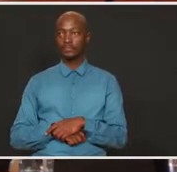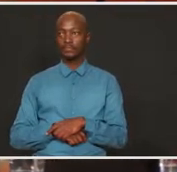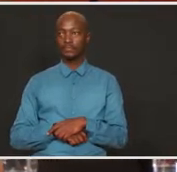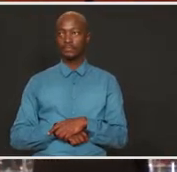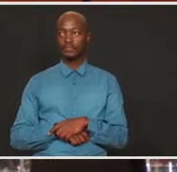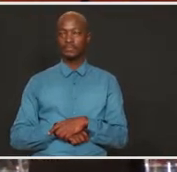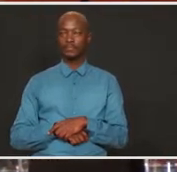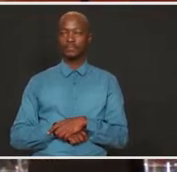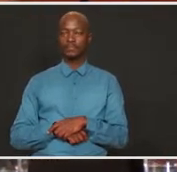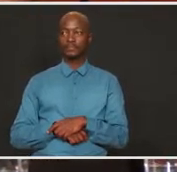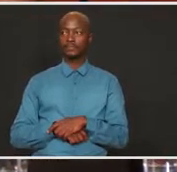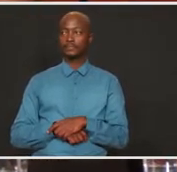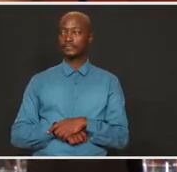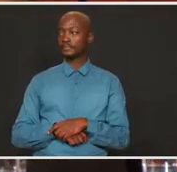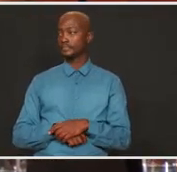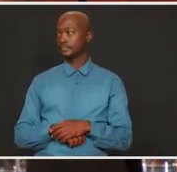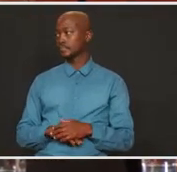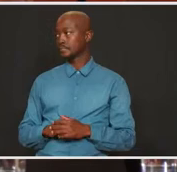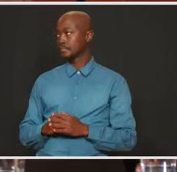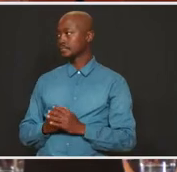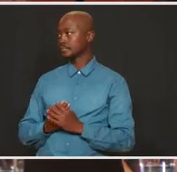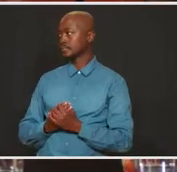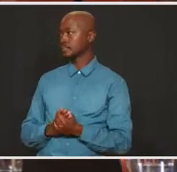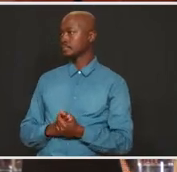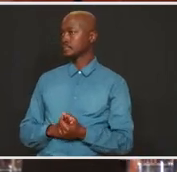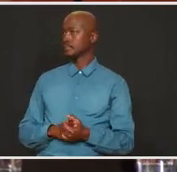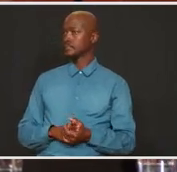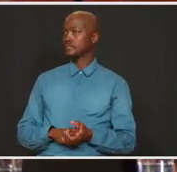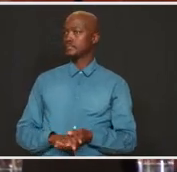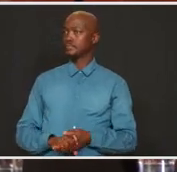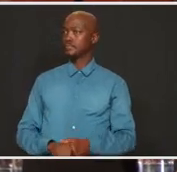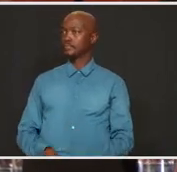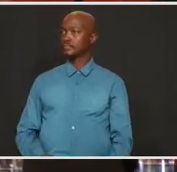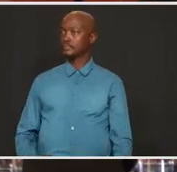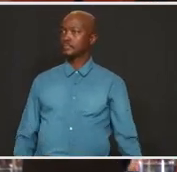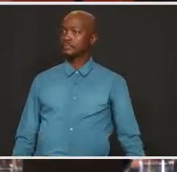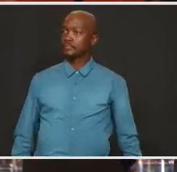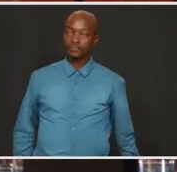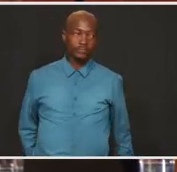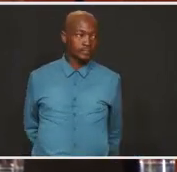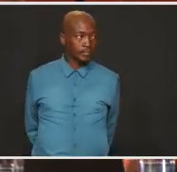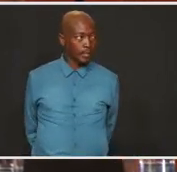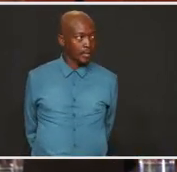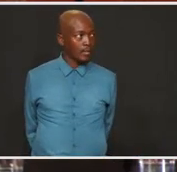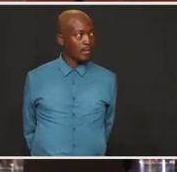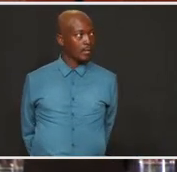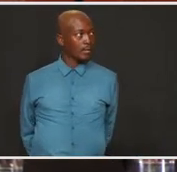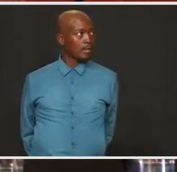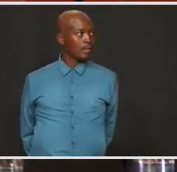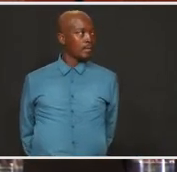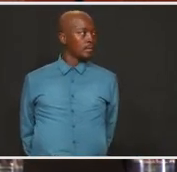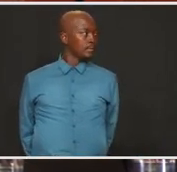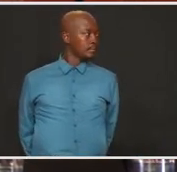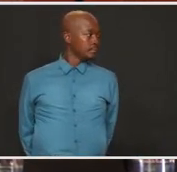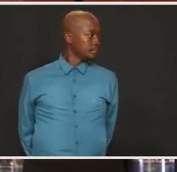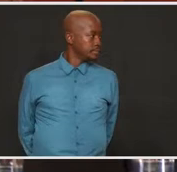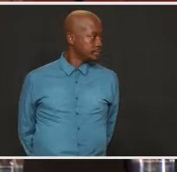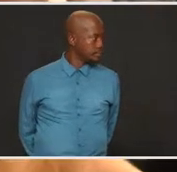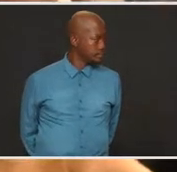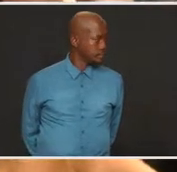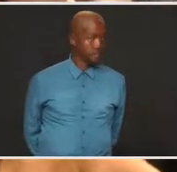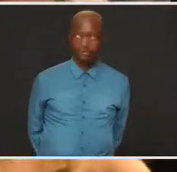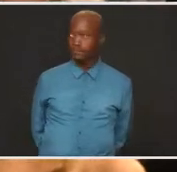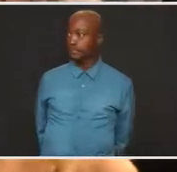uh yeah the lady with the boat the gentleman with the yeah